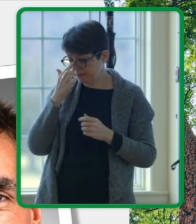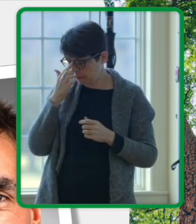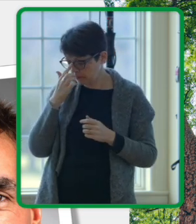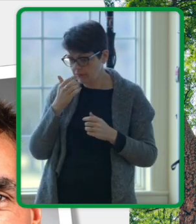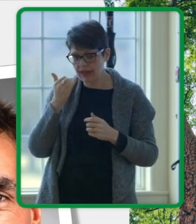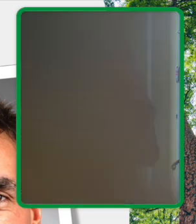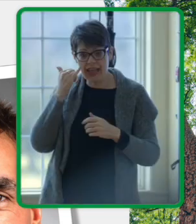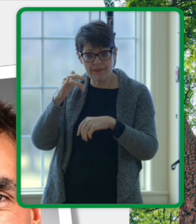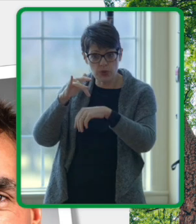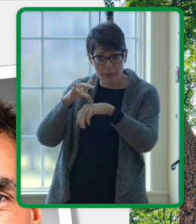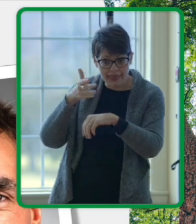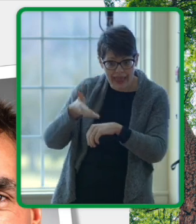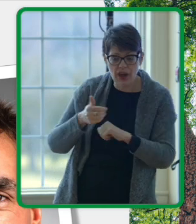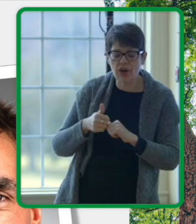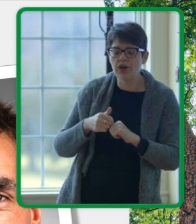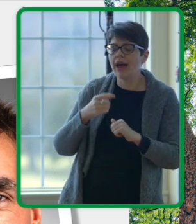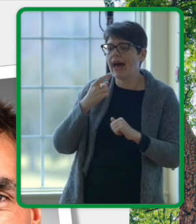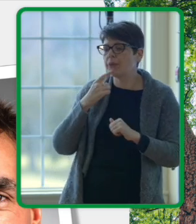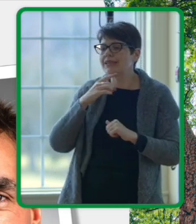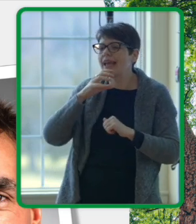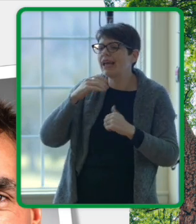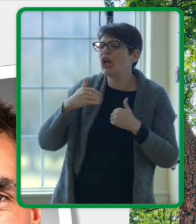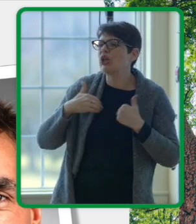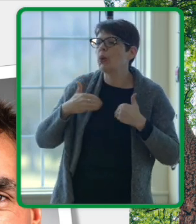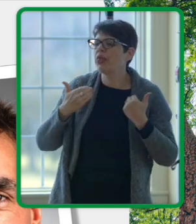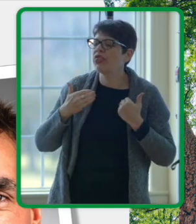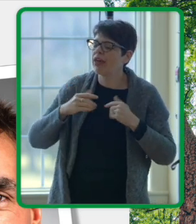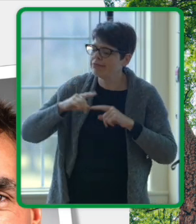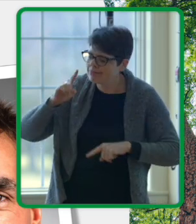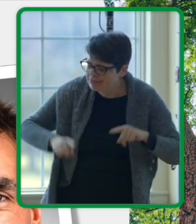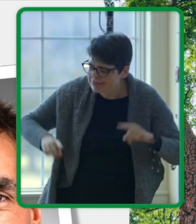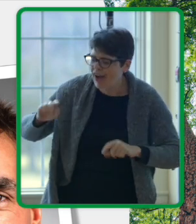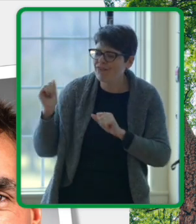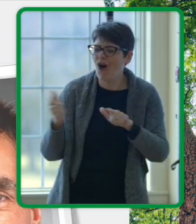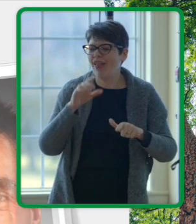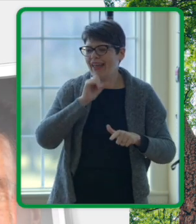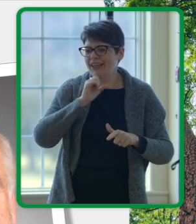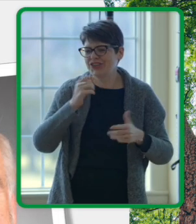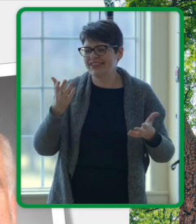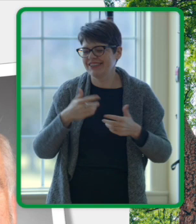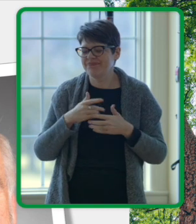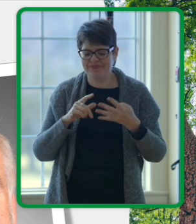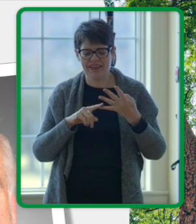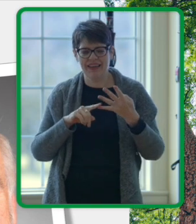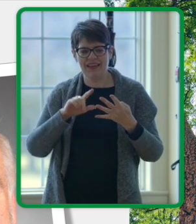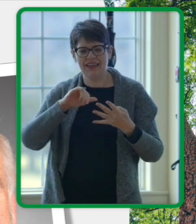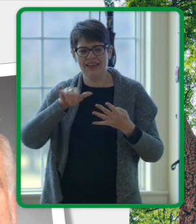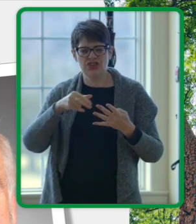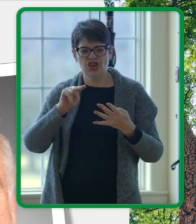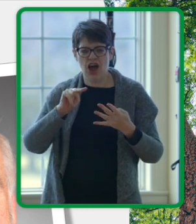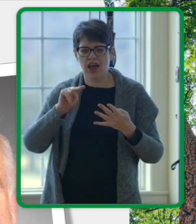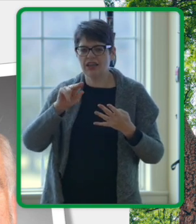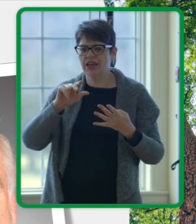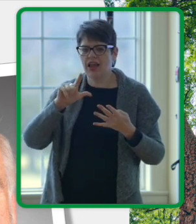if you ever went there, it's, I would say, youth of all ages. And our fourth is John Law. John couldn't